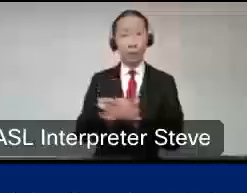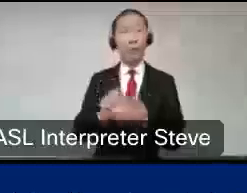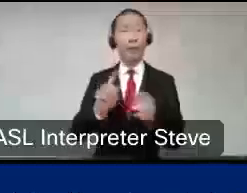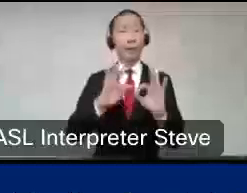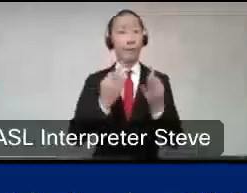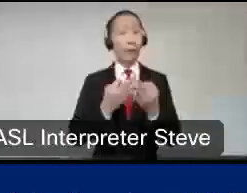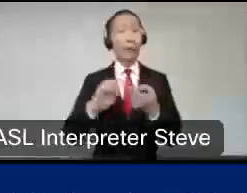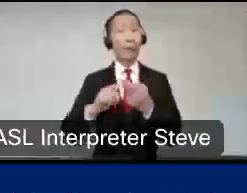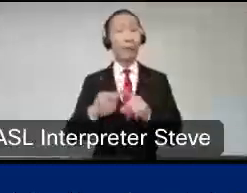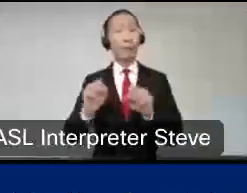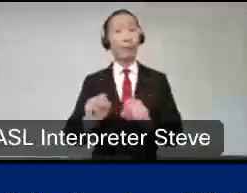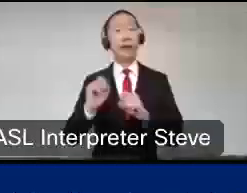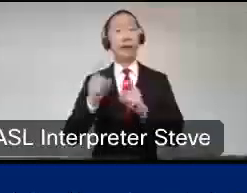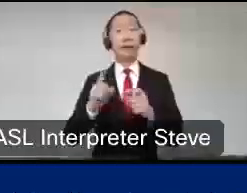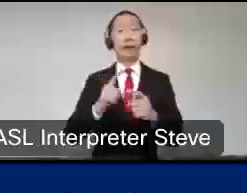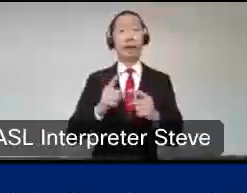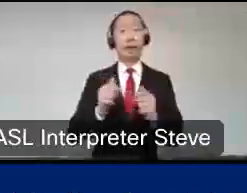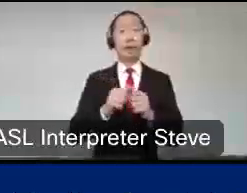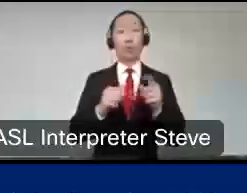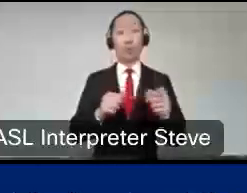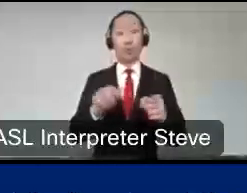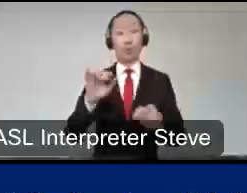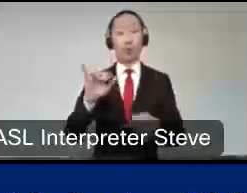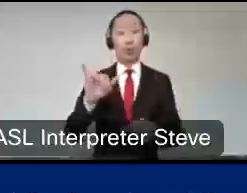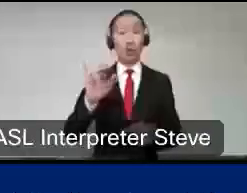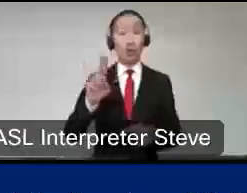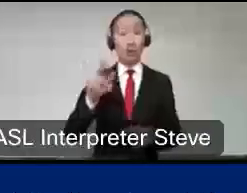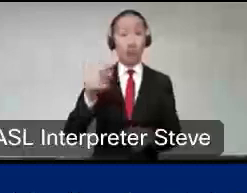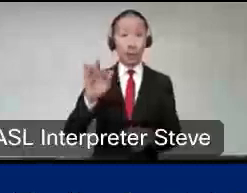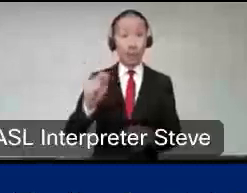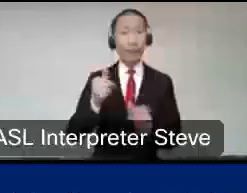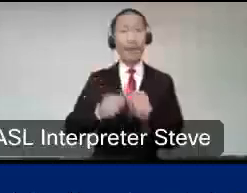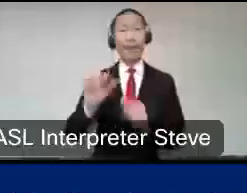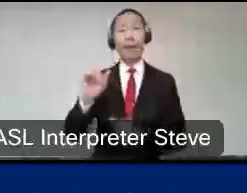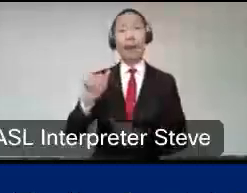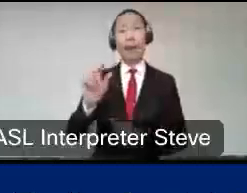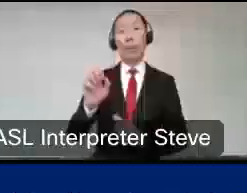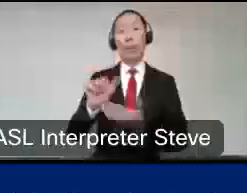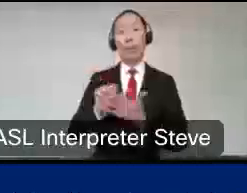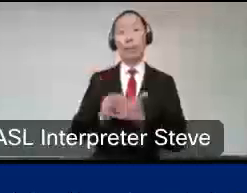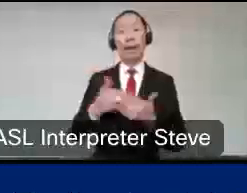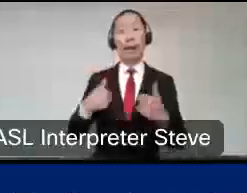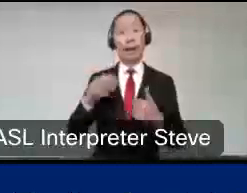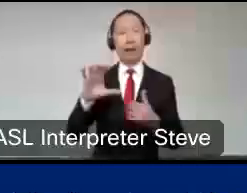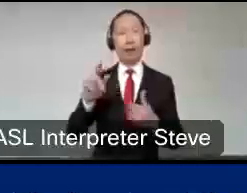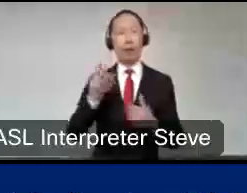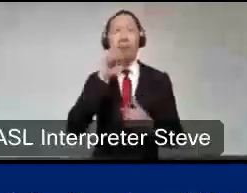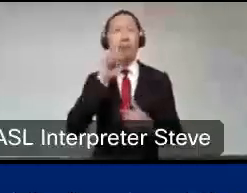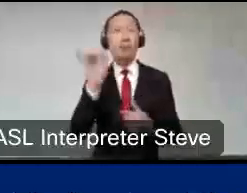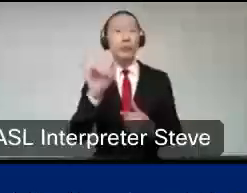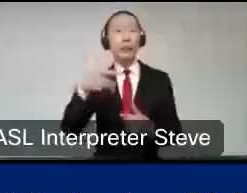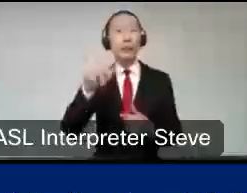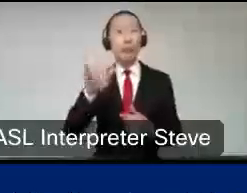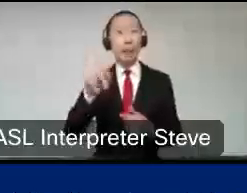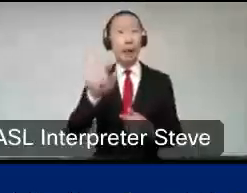also contribute with UGift. Each ABLE account has a code, and it's a little bit like PayPal. So you can share your code